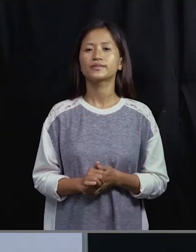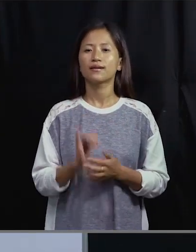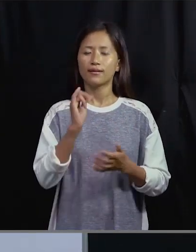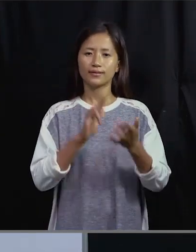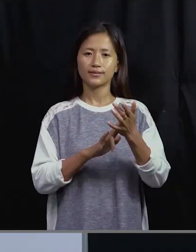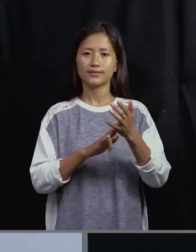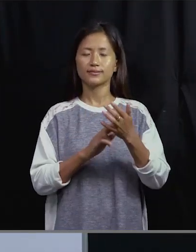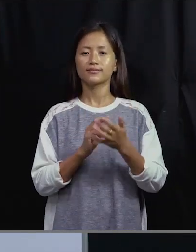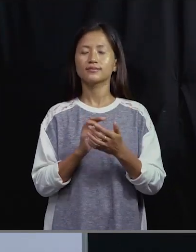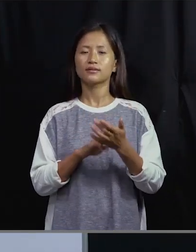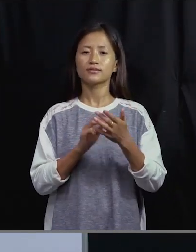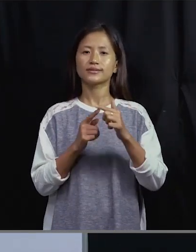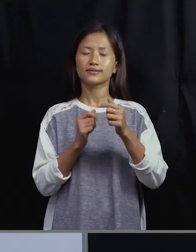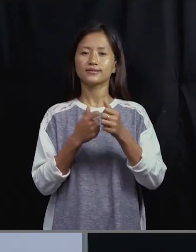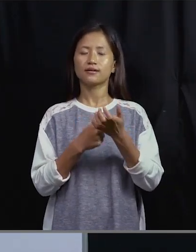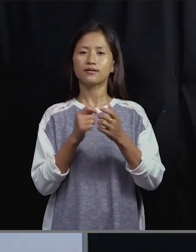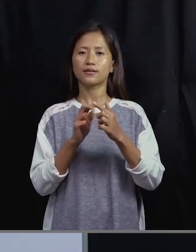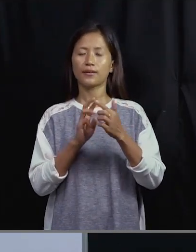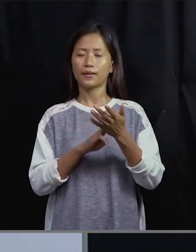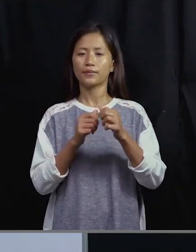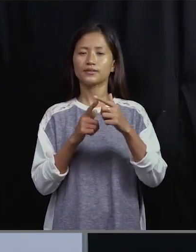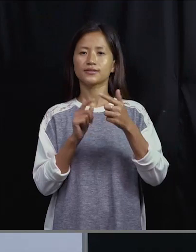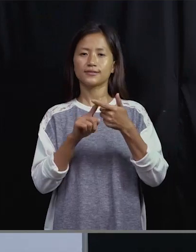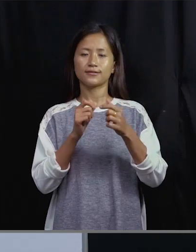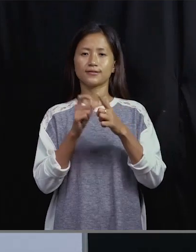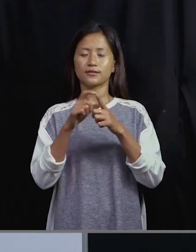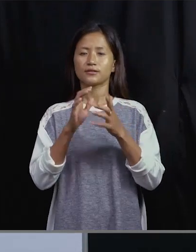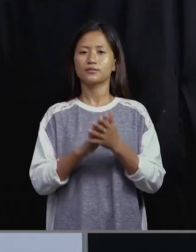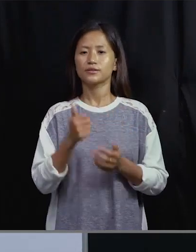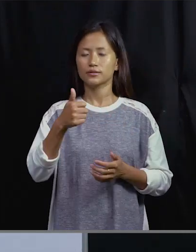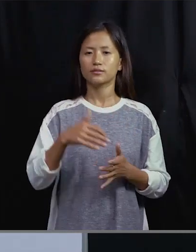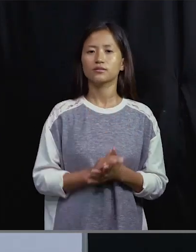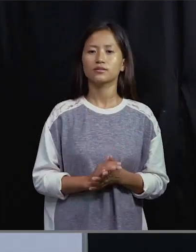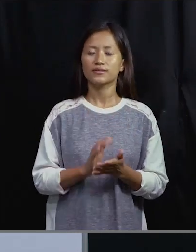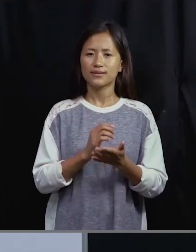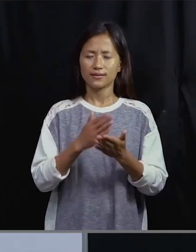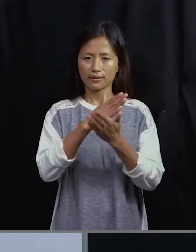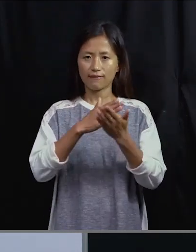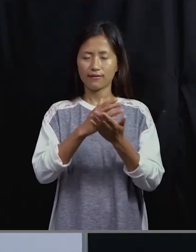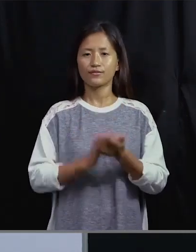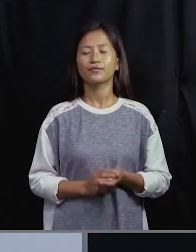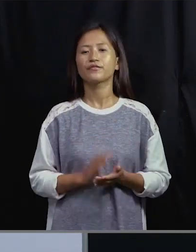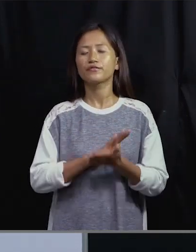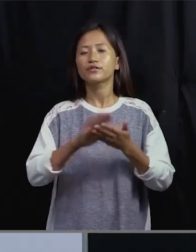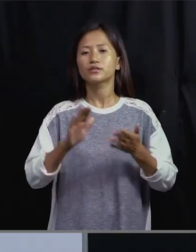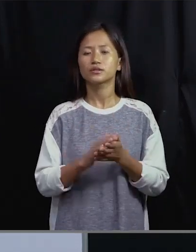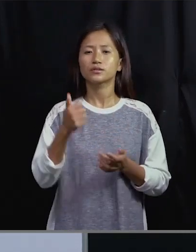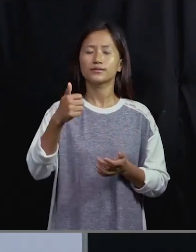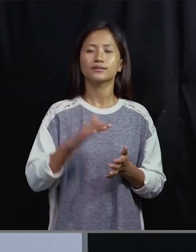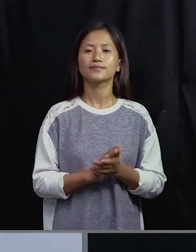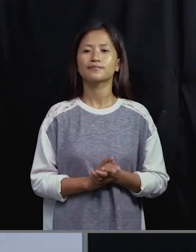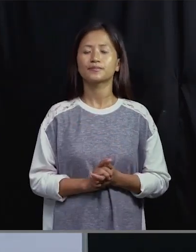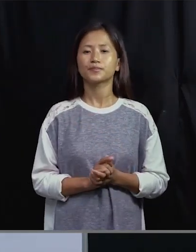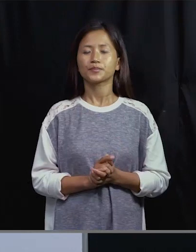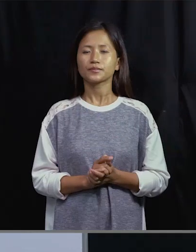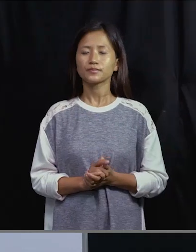goods. What are intermediate goods? Intermediate goods sometimes called as, semi-finished goods or partly semi-finished goods, partly